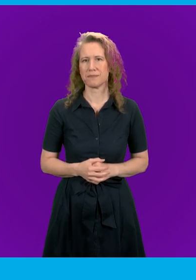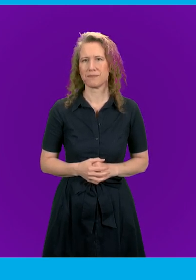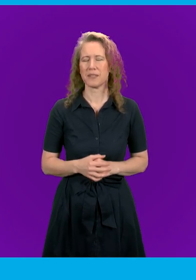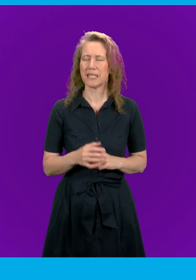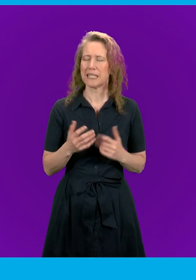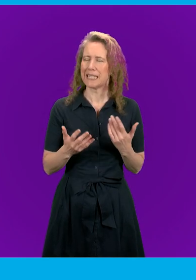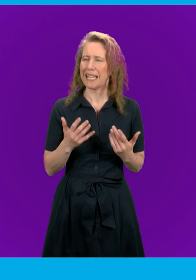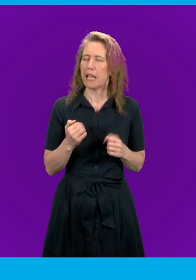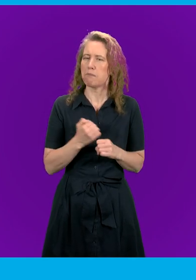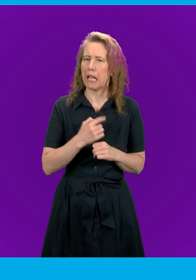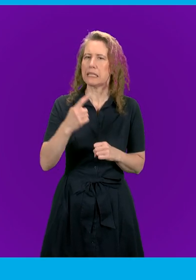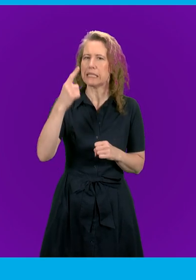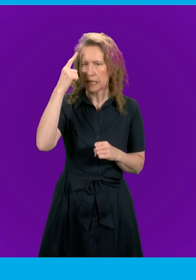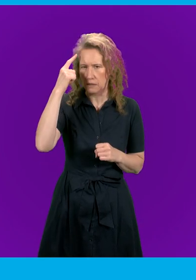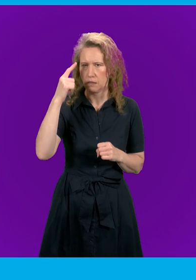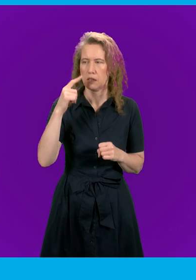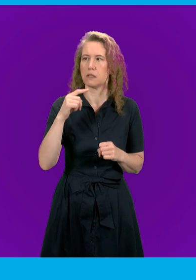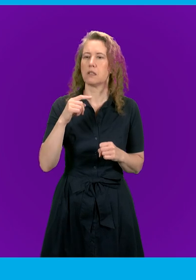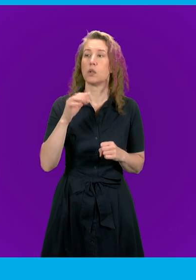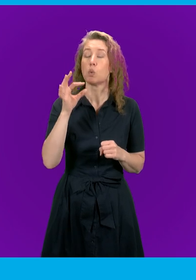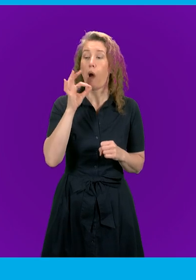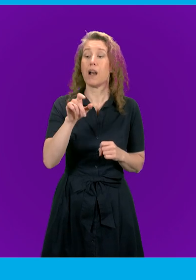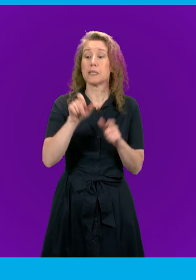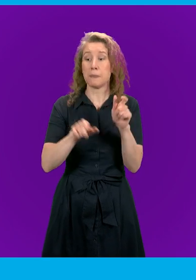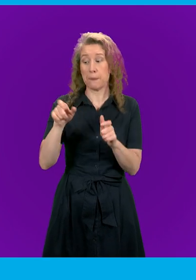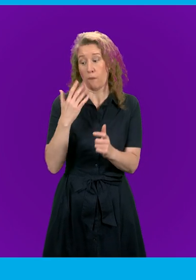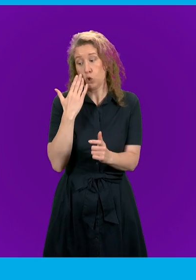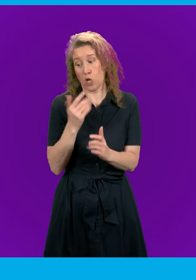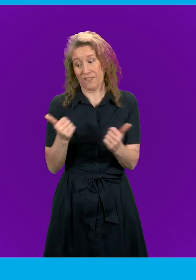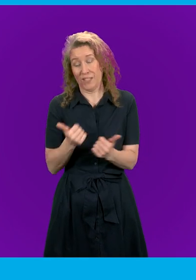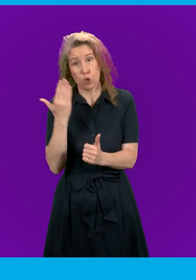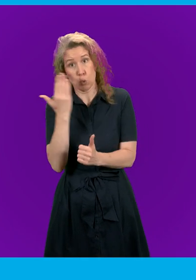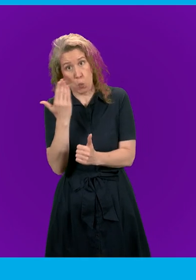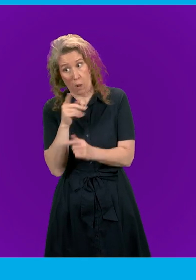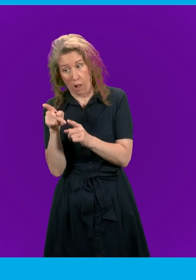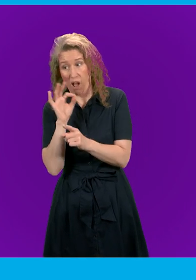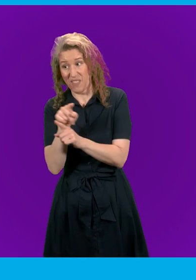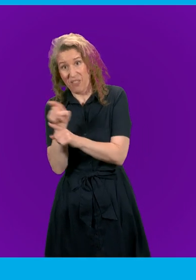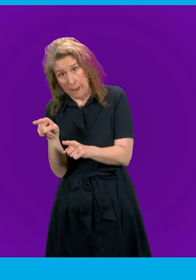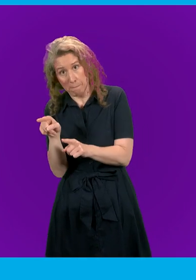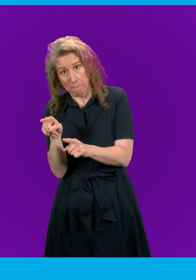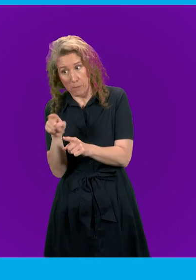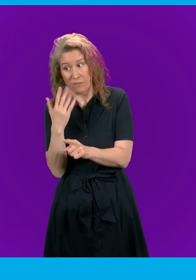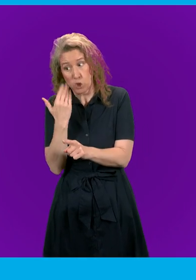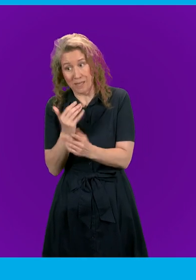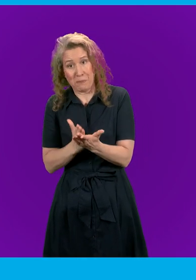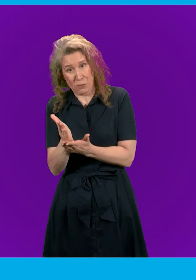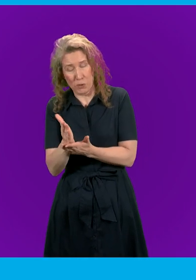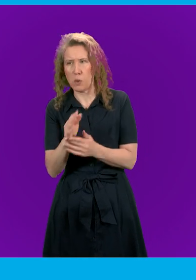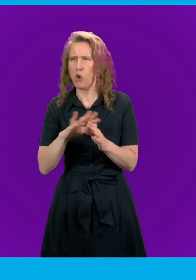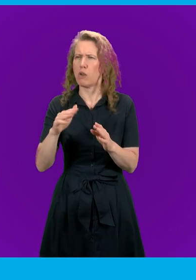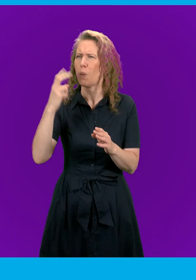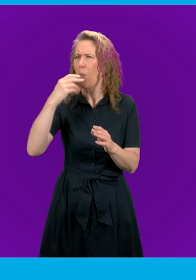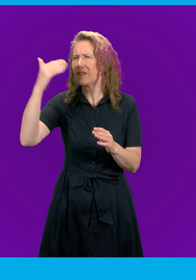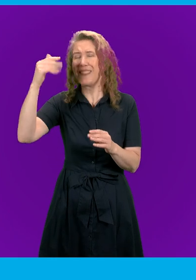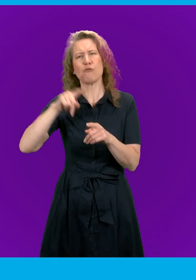it makes sense to ask the people who have just been taught it instead of people who are trying their best